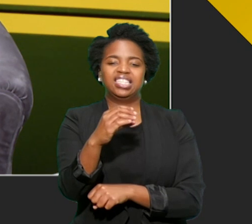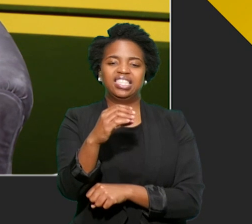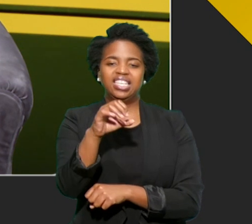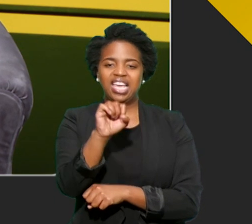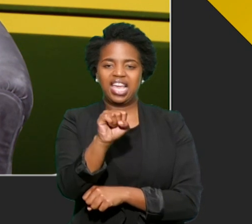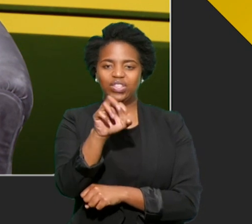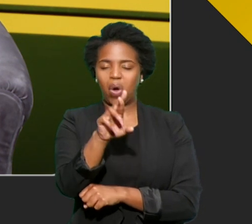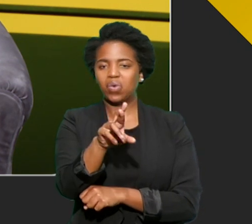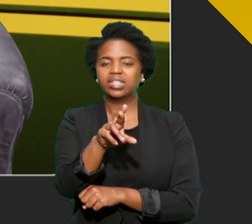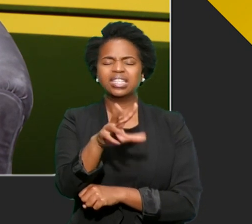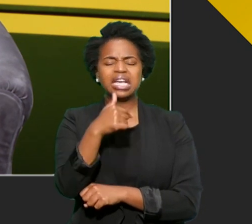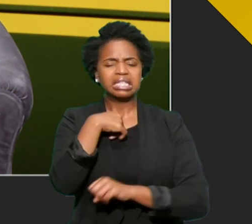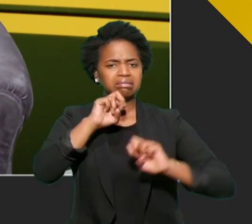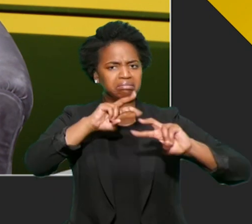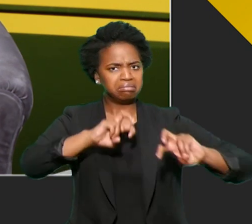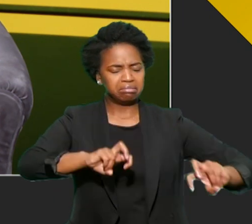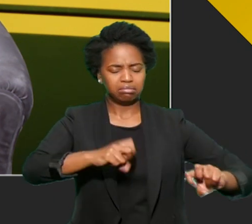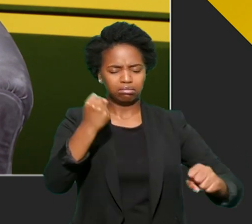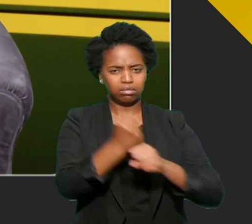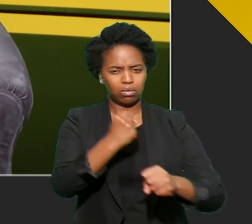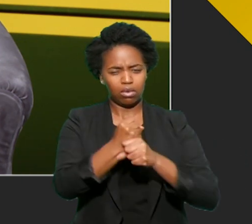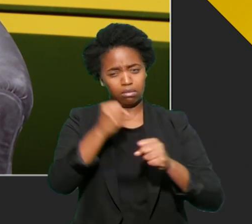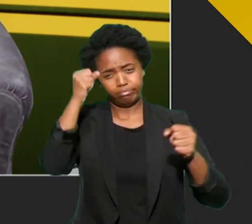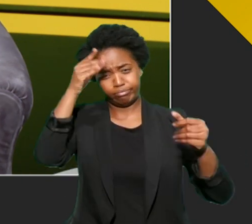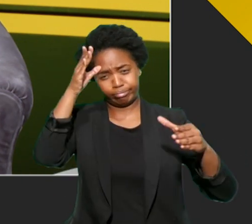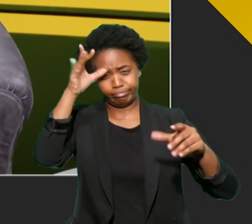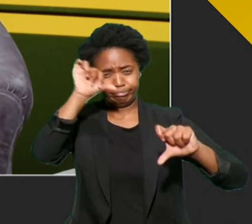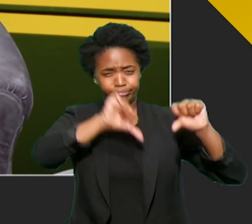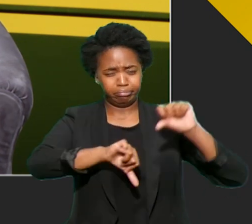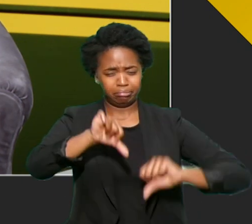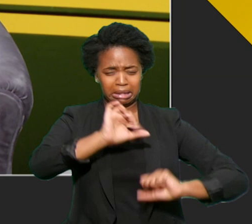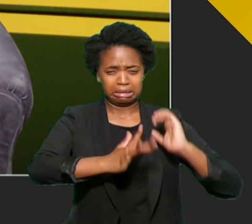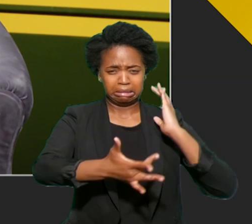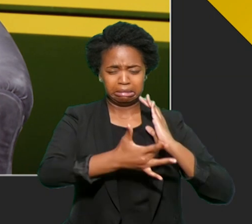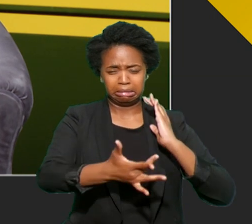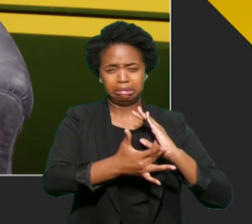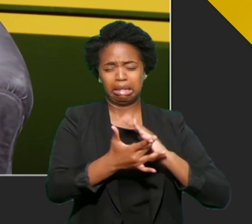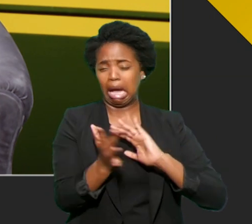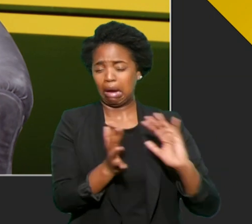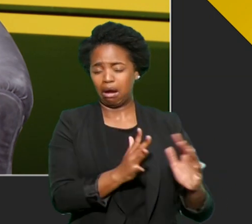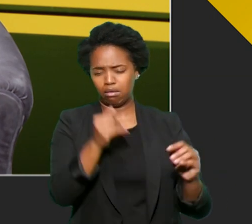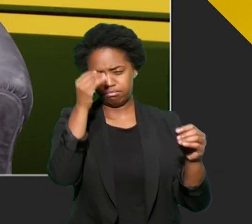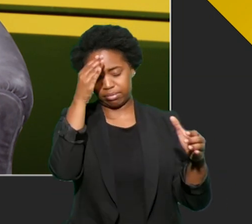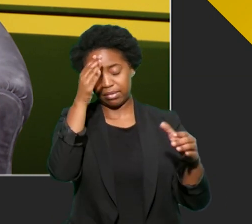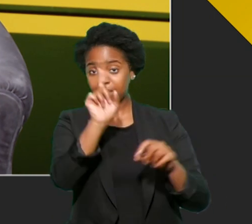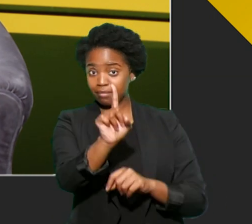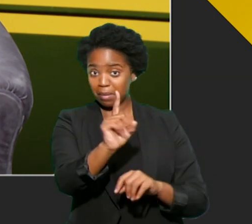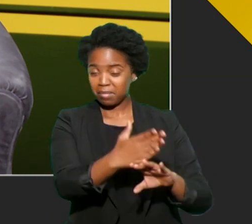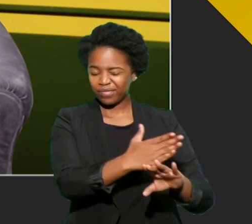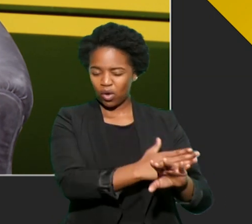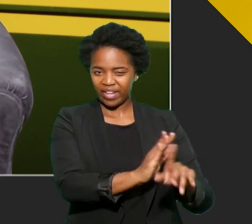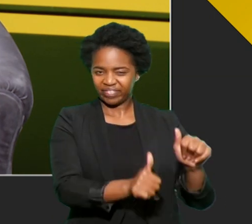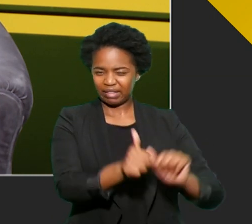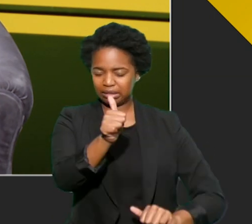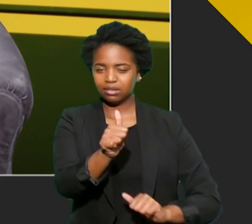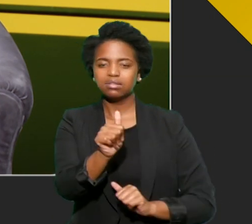engineer, a researcher, and an innovator who has great interest when it comes to the world of wireless communications. But before we go to him, we look at how